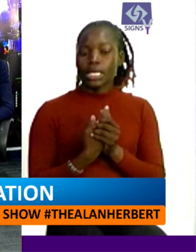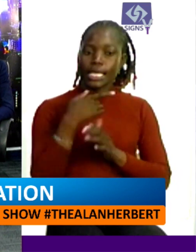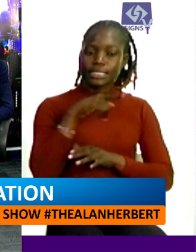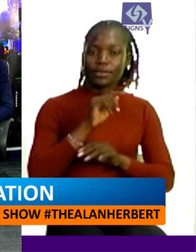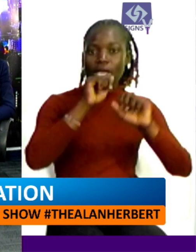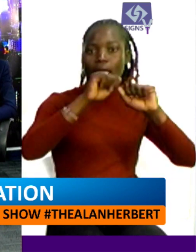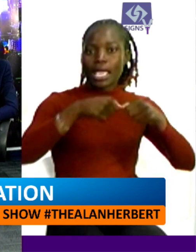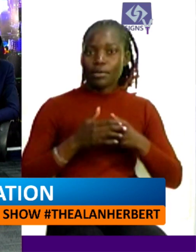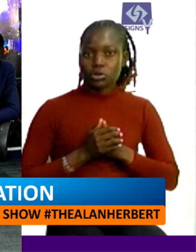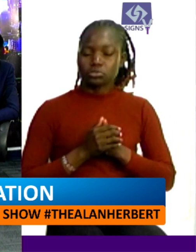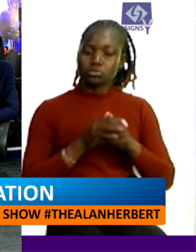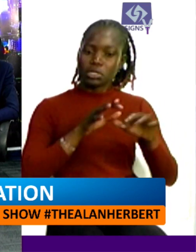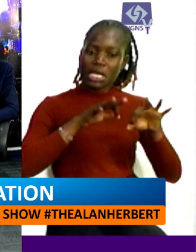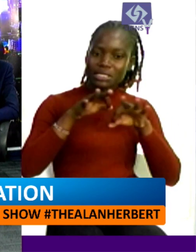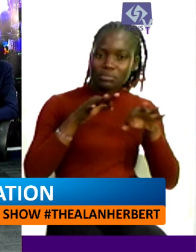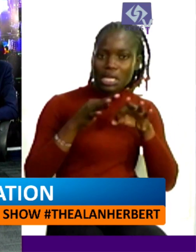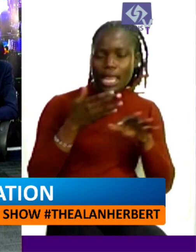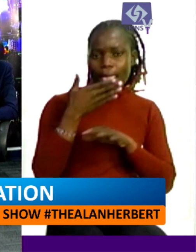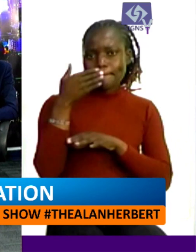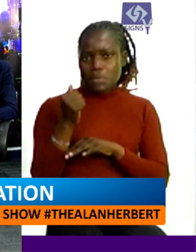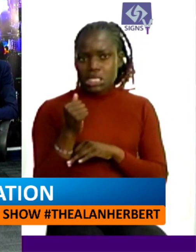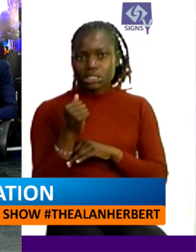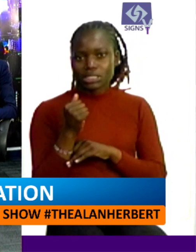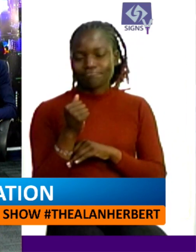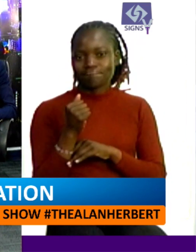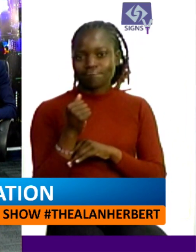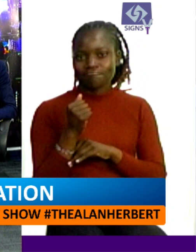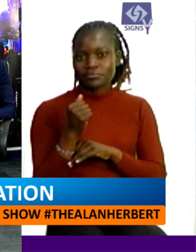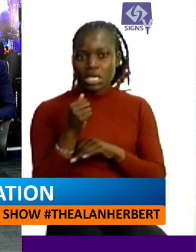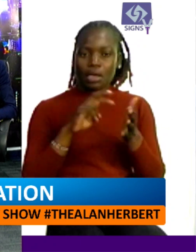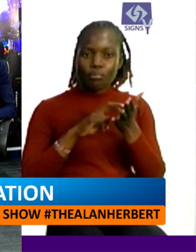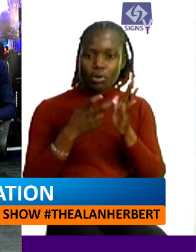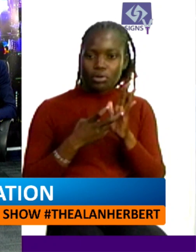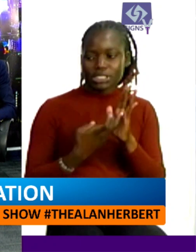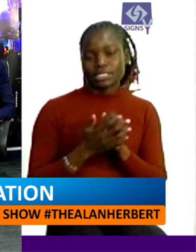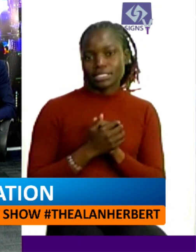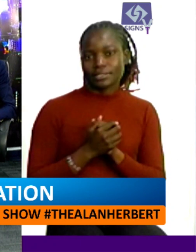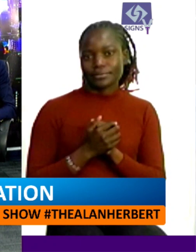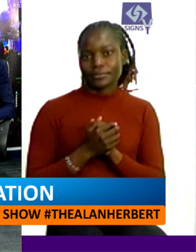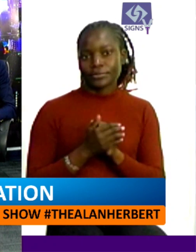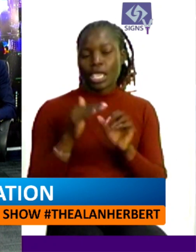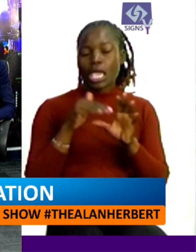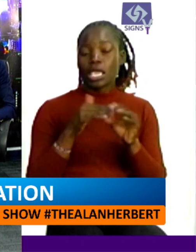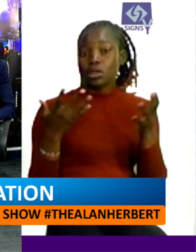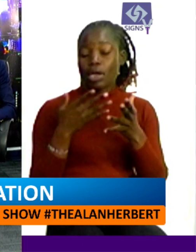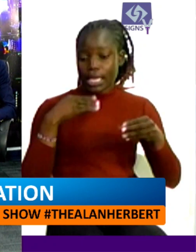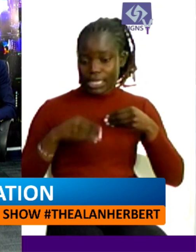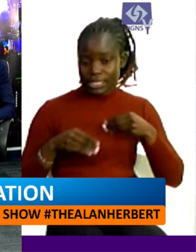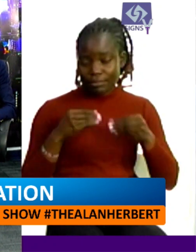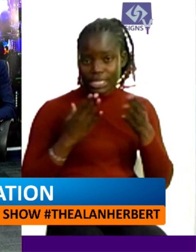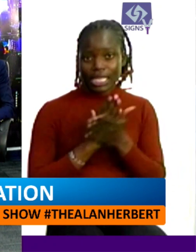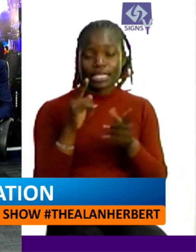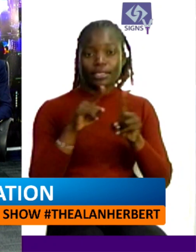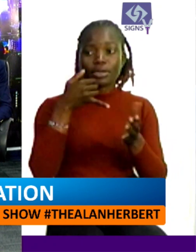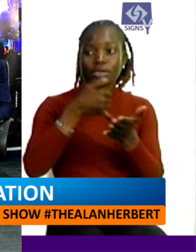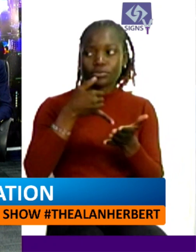to articulate the best practices and come up with the innovations, approaches when it comes to disability rights and